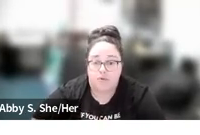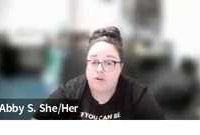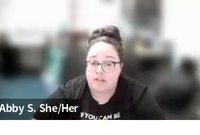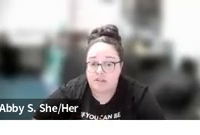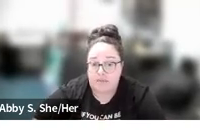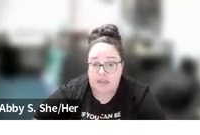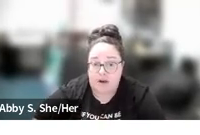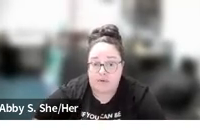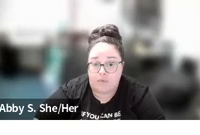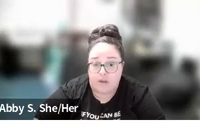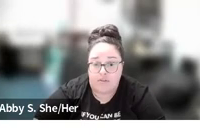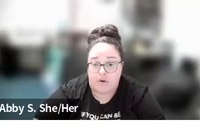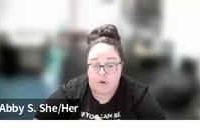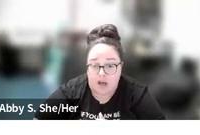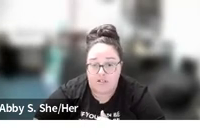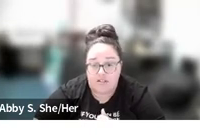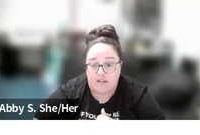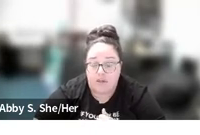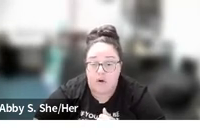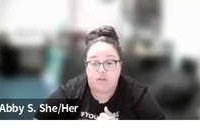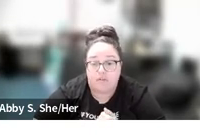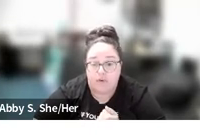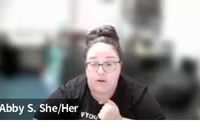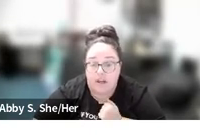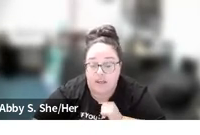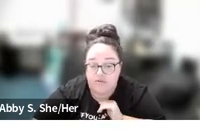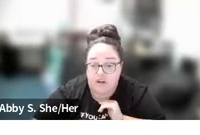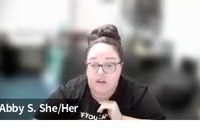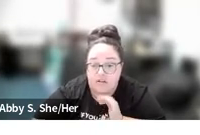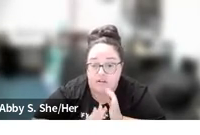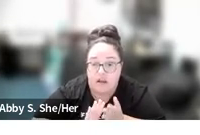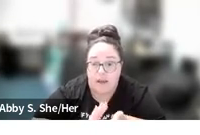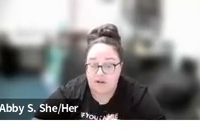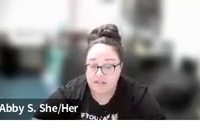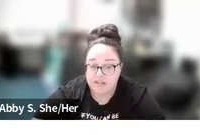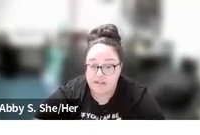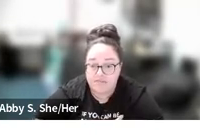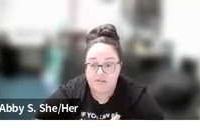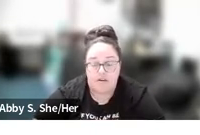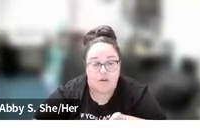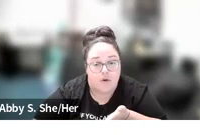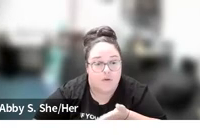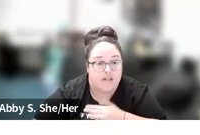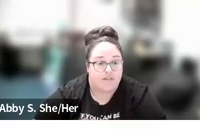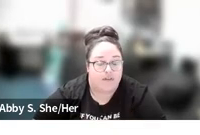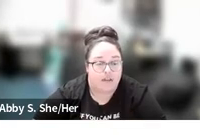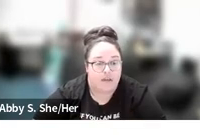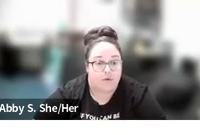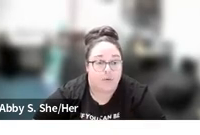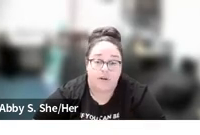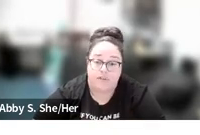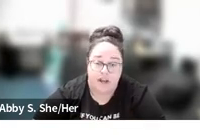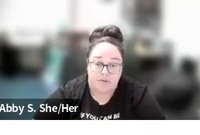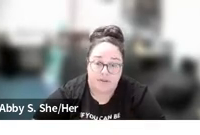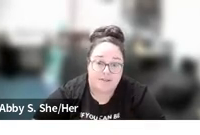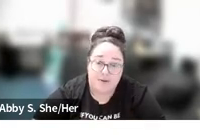noticed that Google is coming out with a watch that's going to be only for Android operating systems, which I feel like